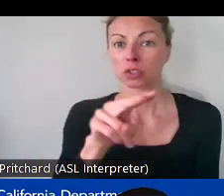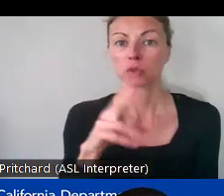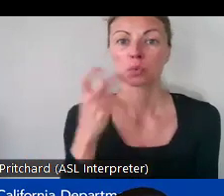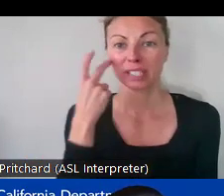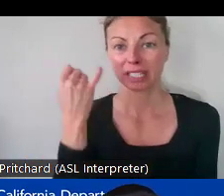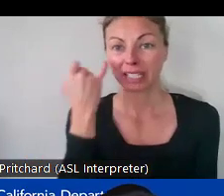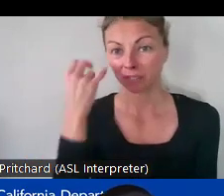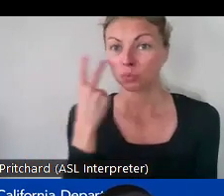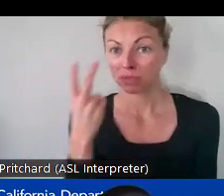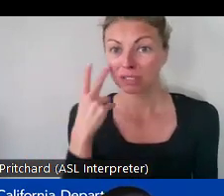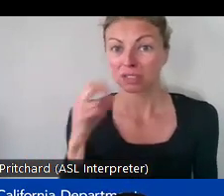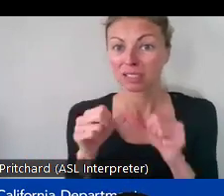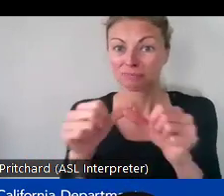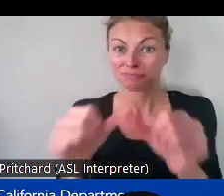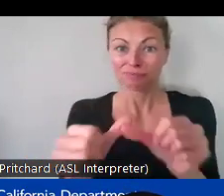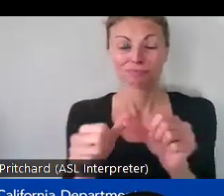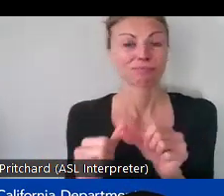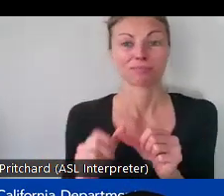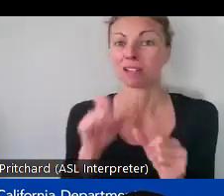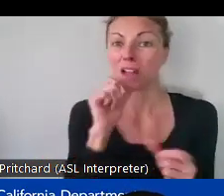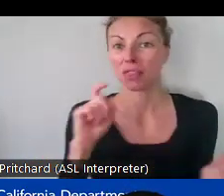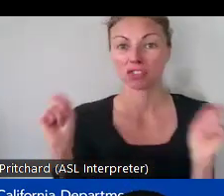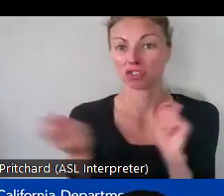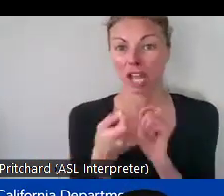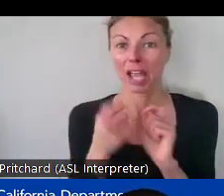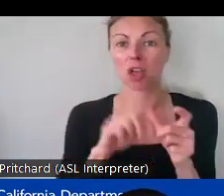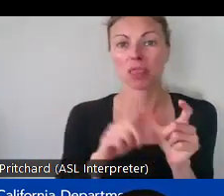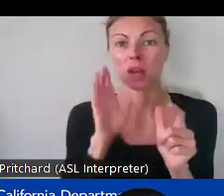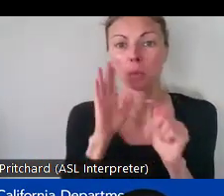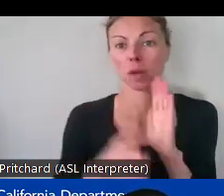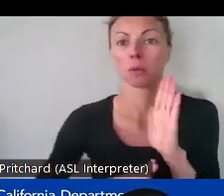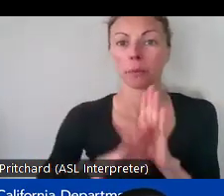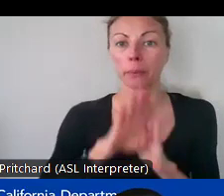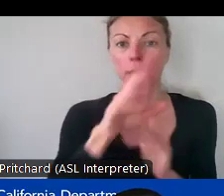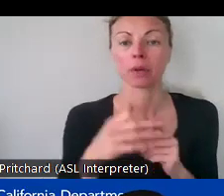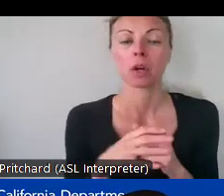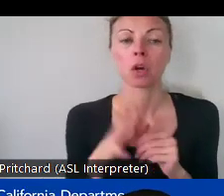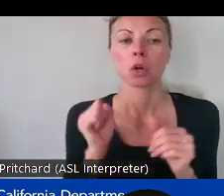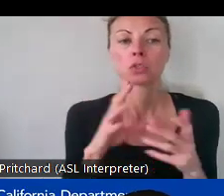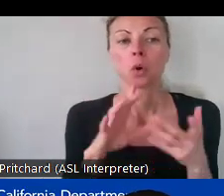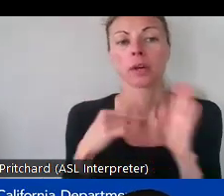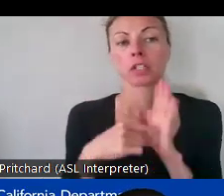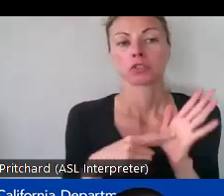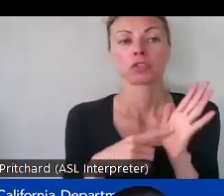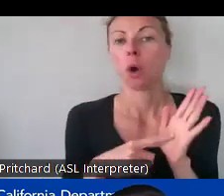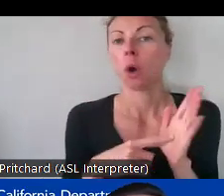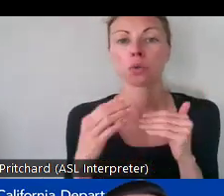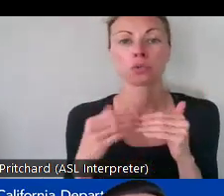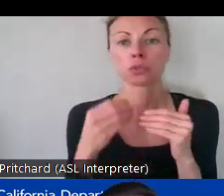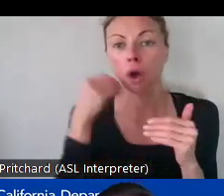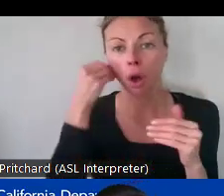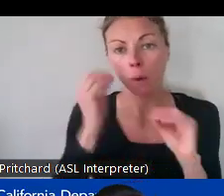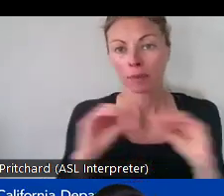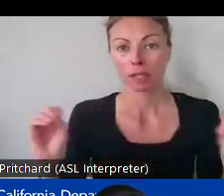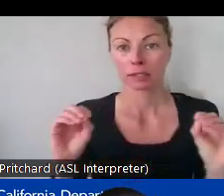continue to increase at a rapid rate. The most current data from the Homeless Data Integration System shows that the rate of older adult homelessness is nearly